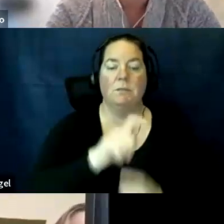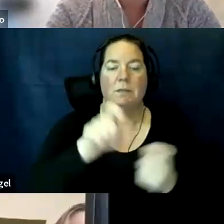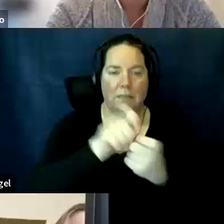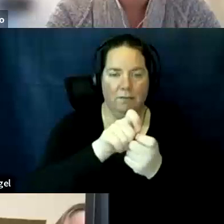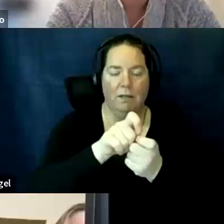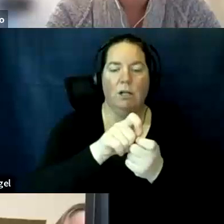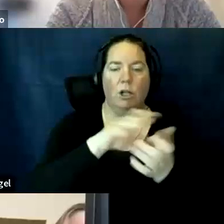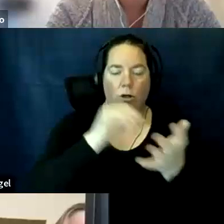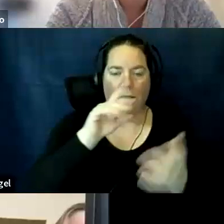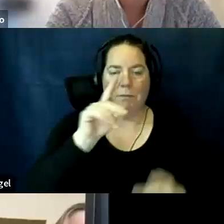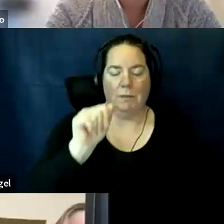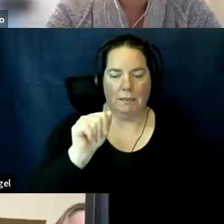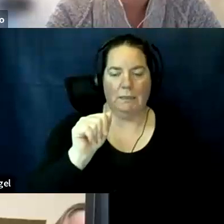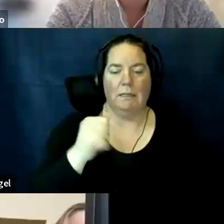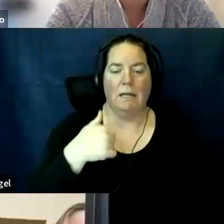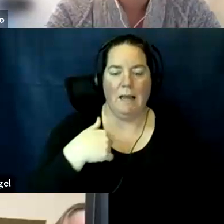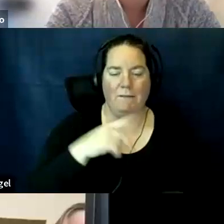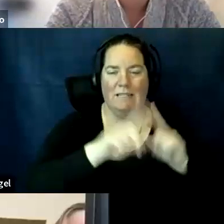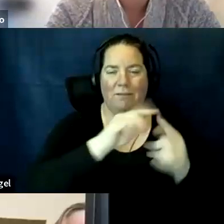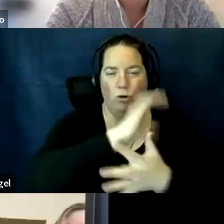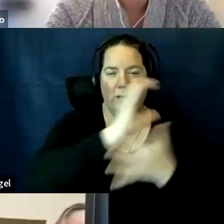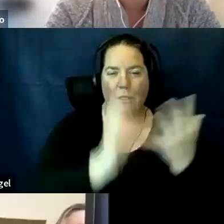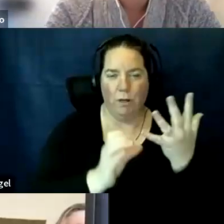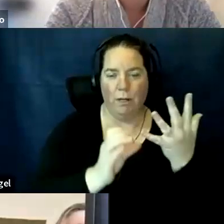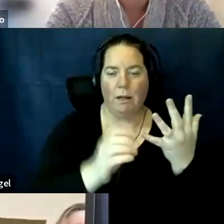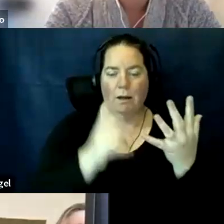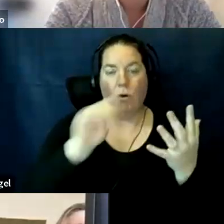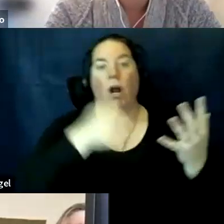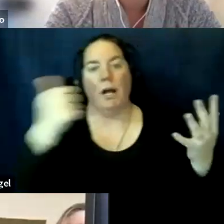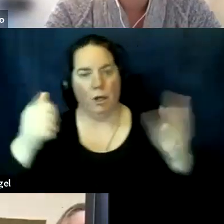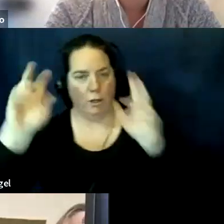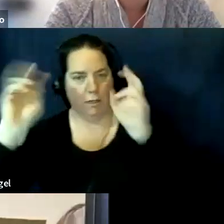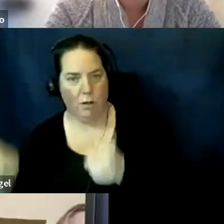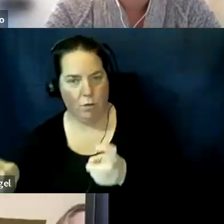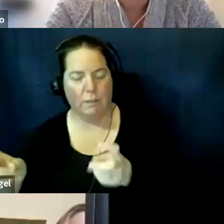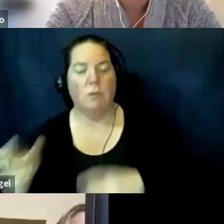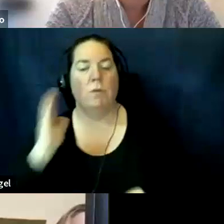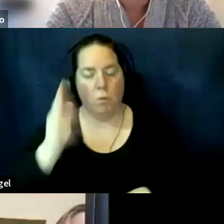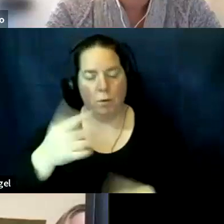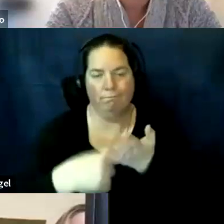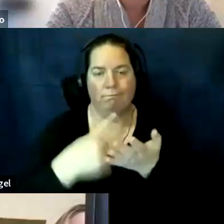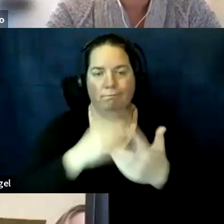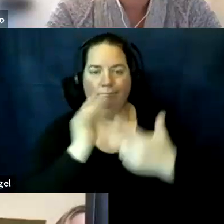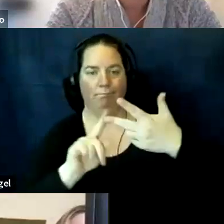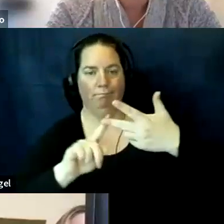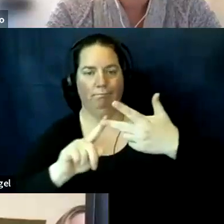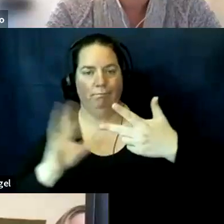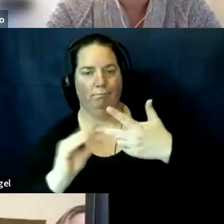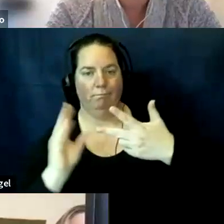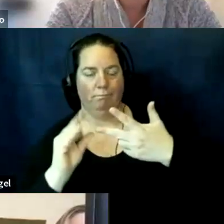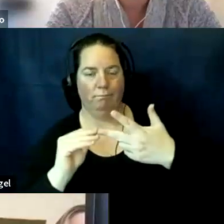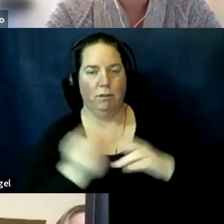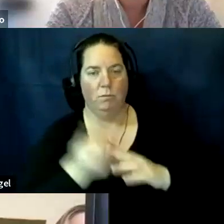has some different criteria for eligibility than other disability categories. And we are going to talk about that at our third session, right? The removal